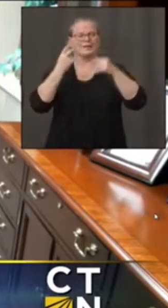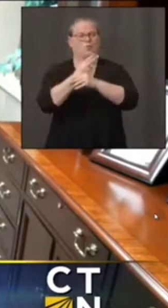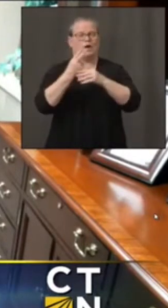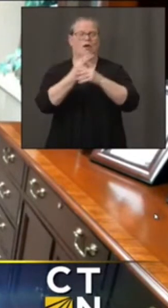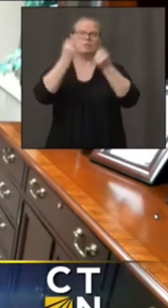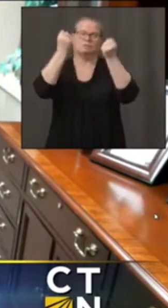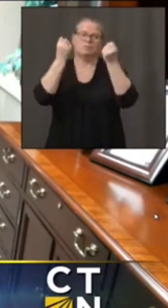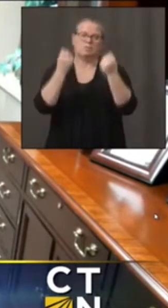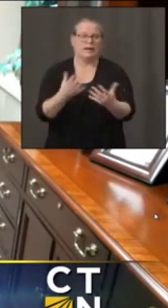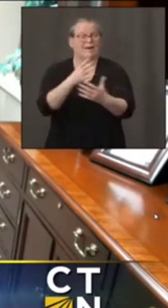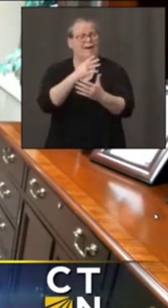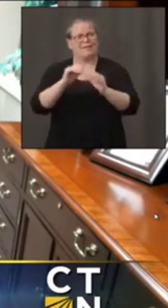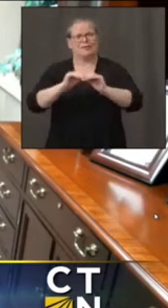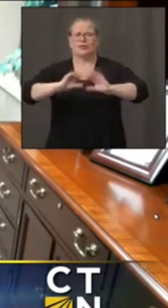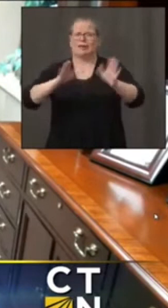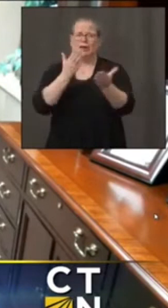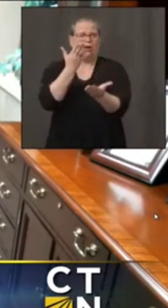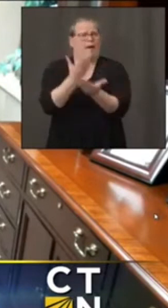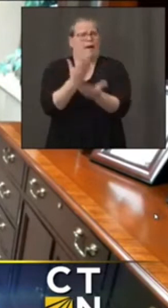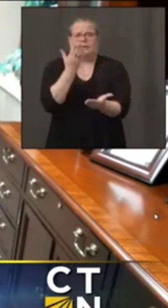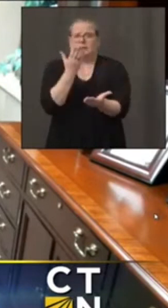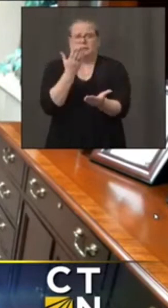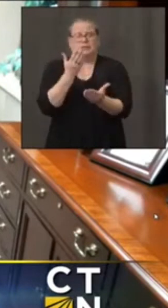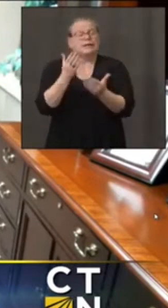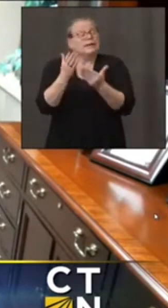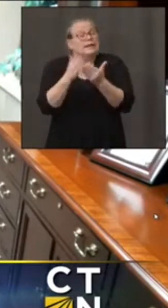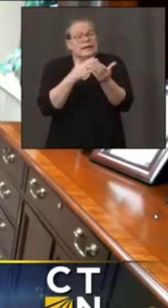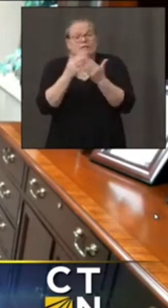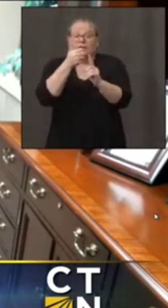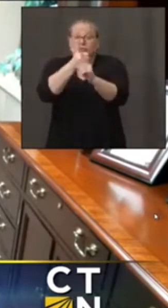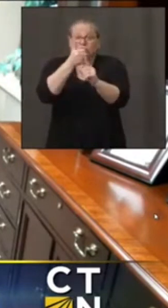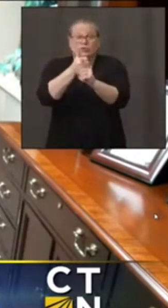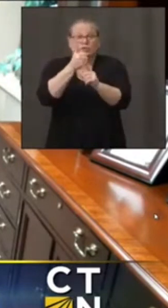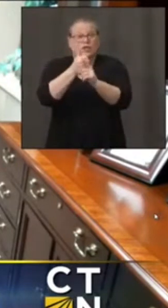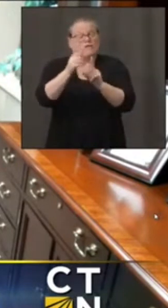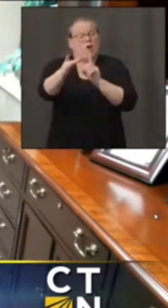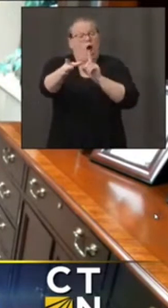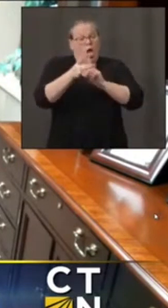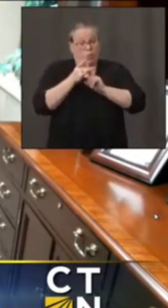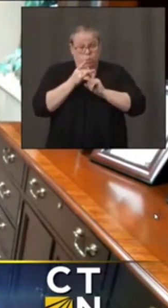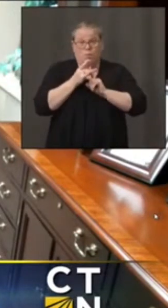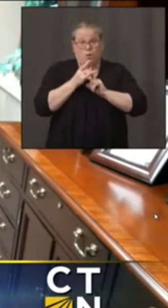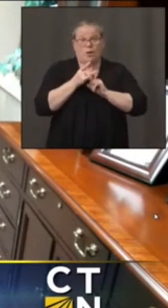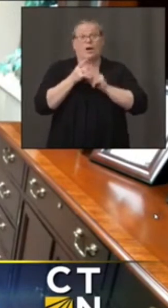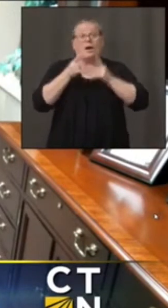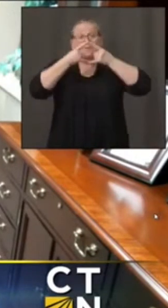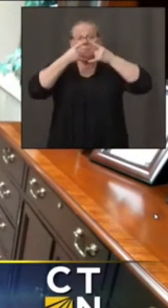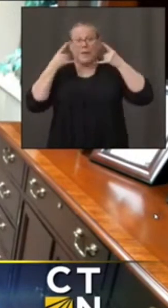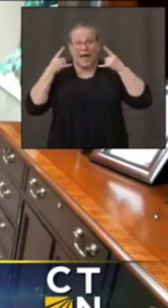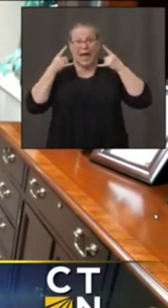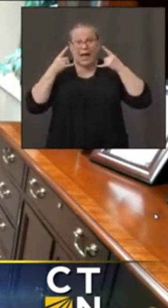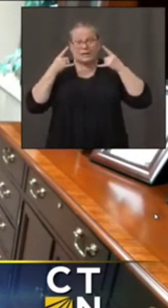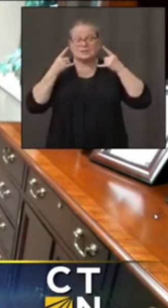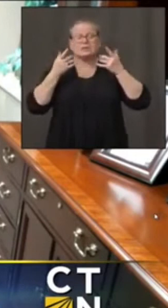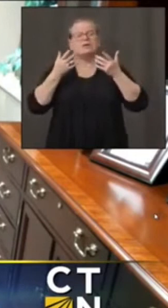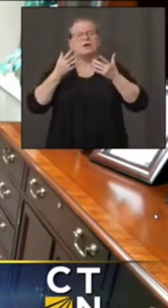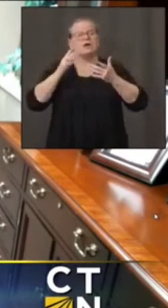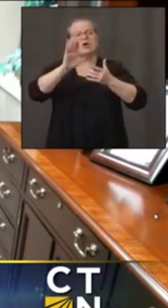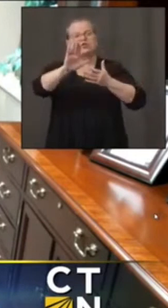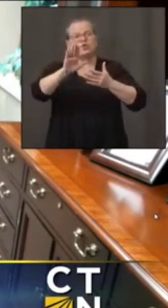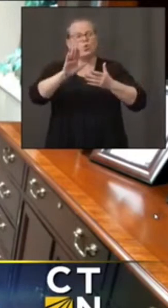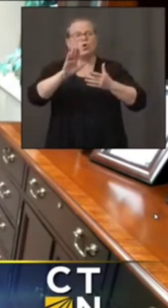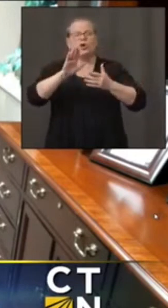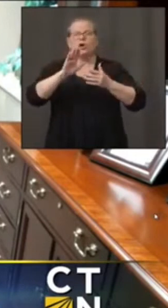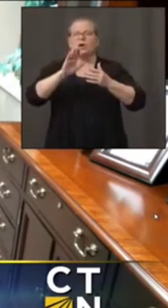if you are going to get sick, it is likely you get less severely ill because the size of the viral